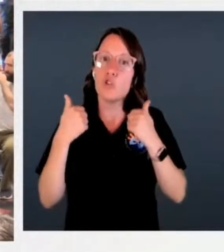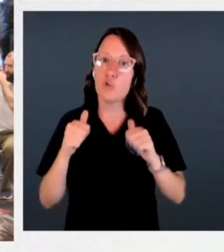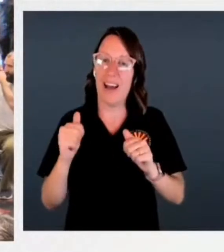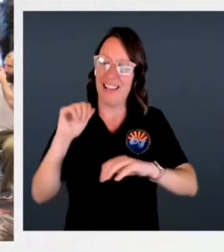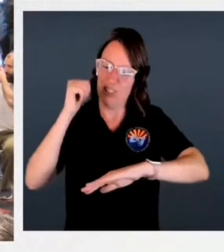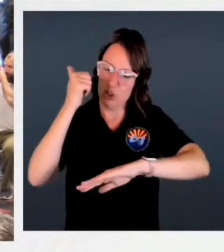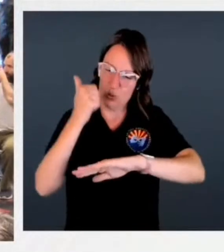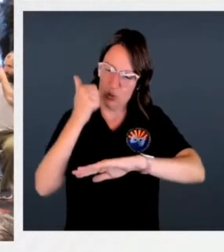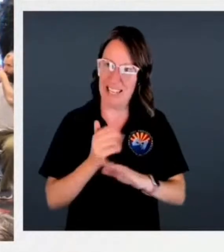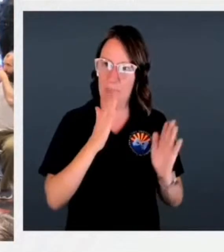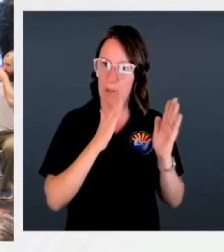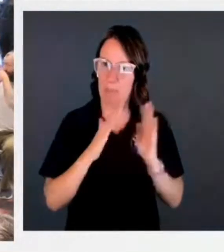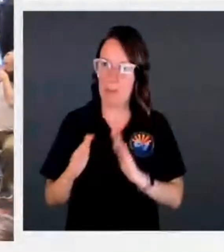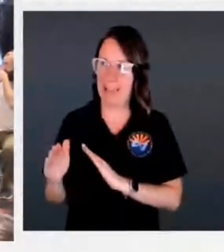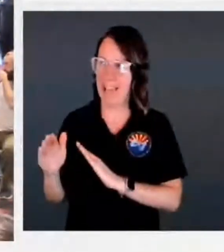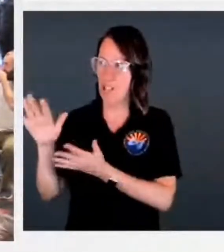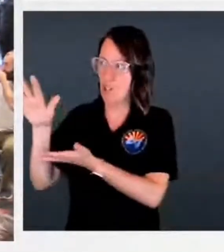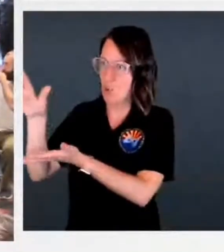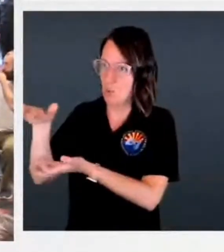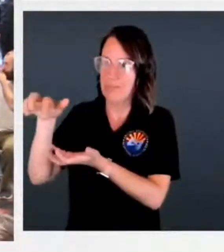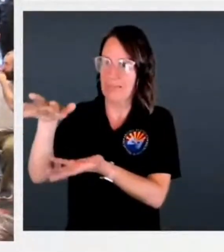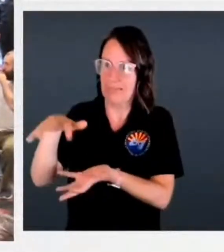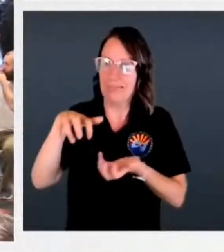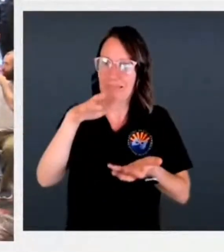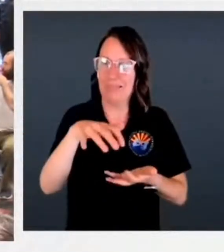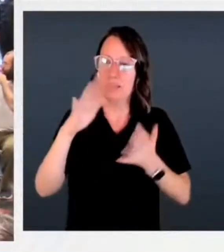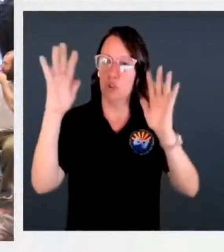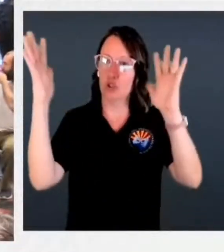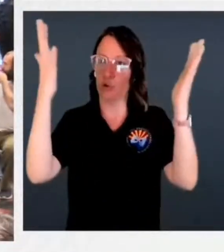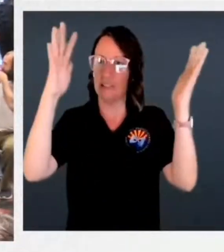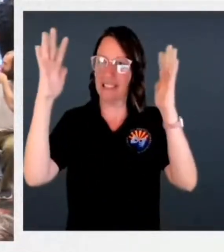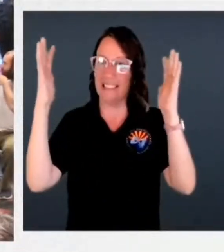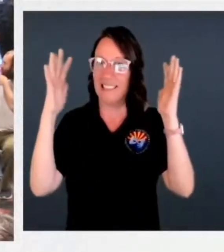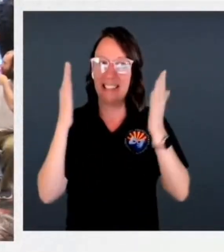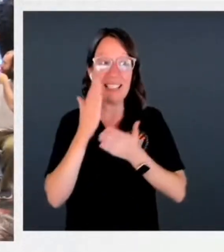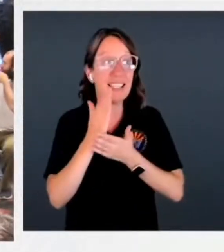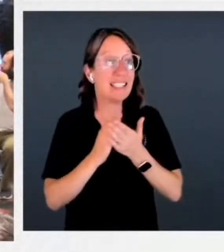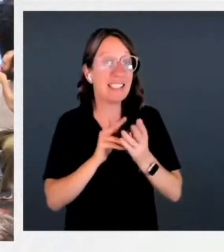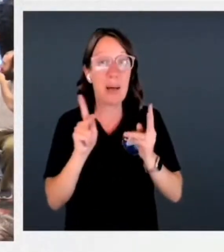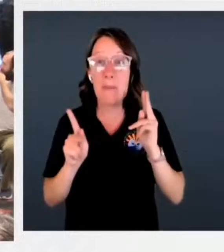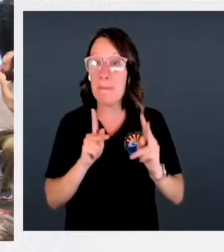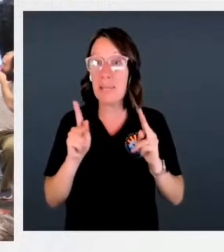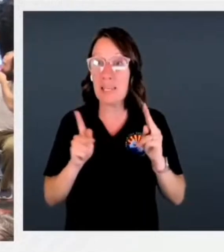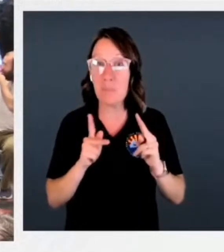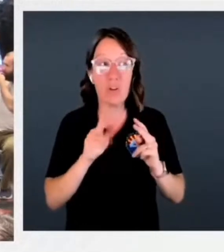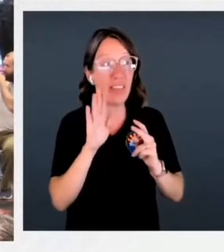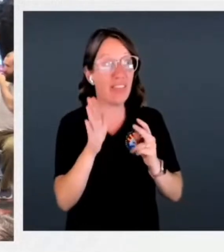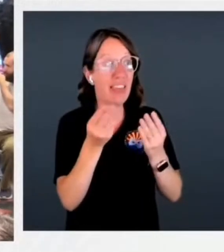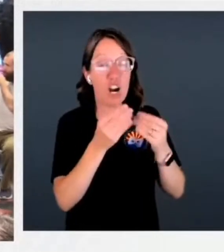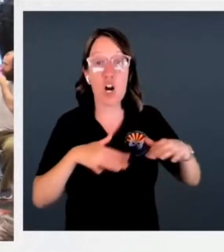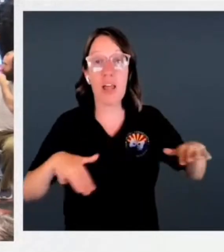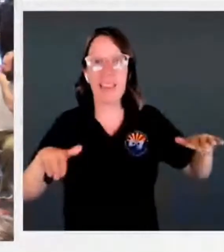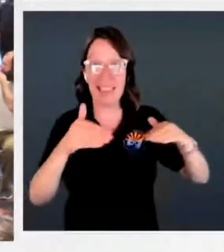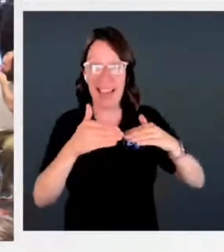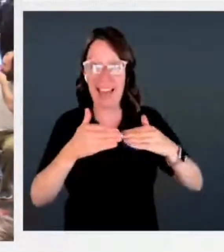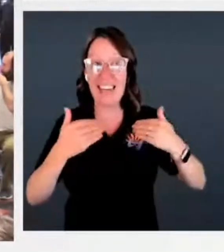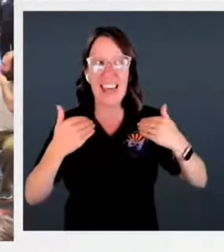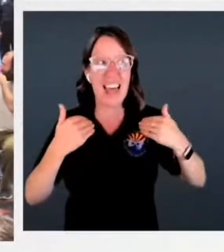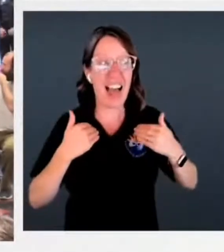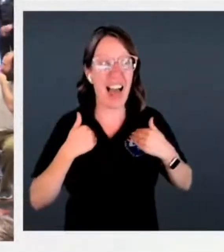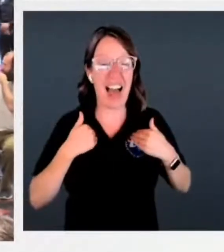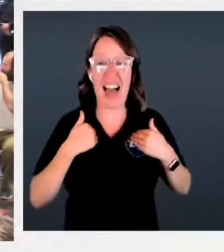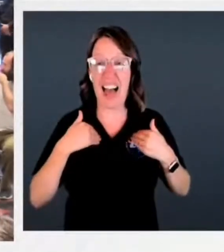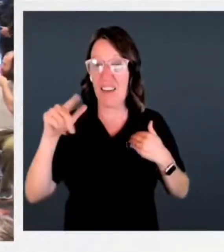of us have property that has 14, 15 truckloads of logs. In order to get those